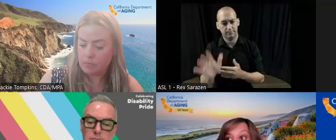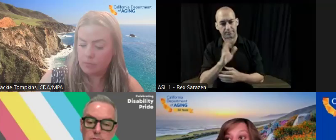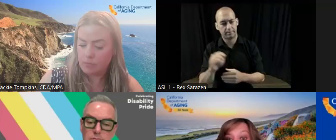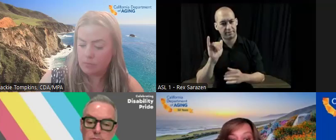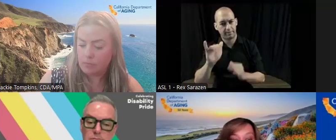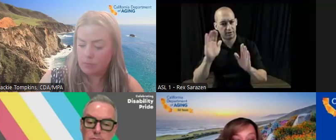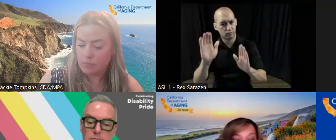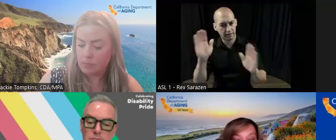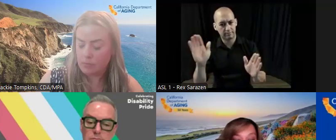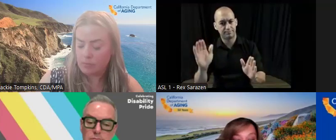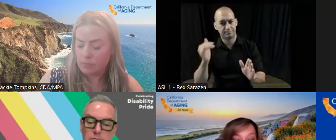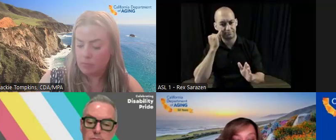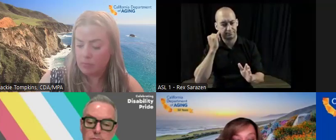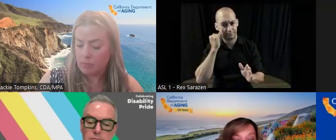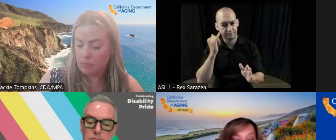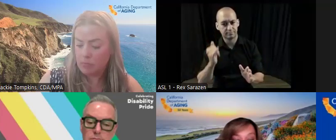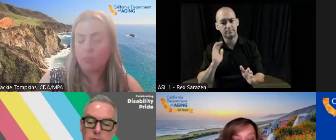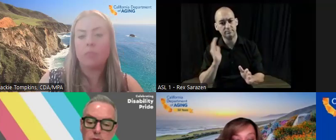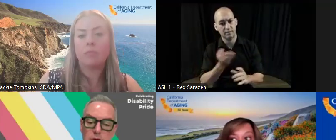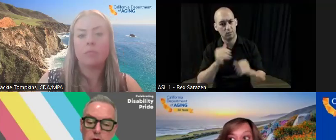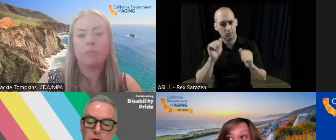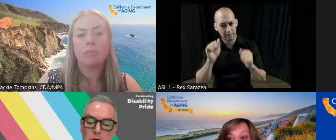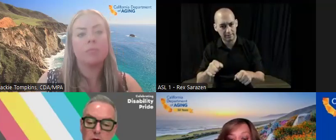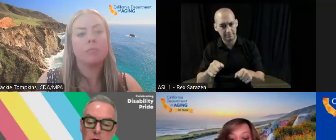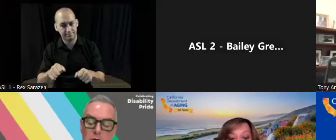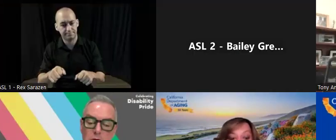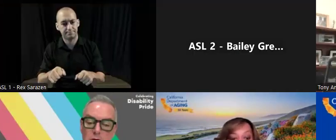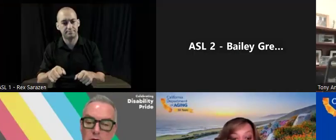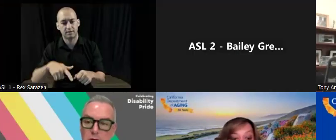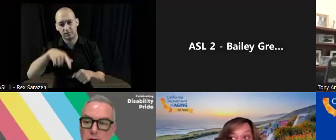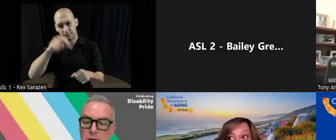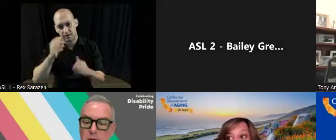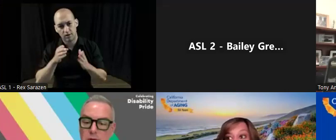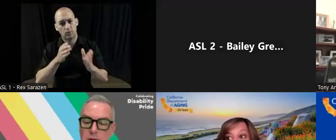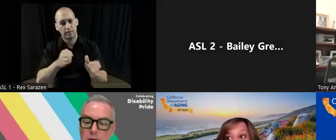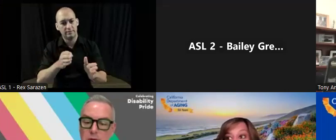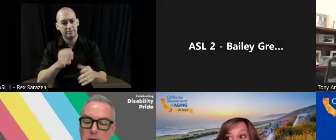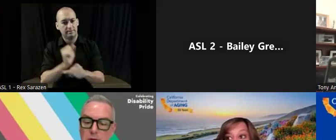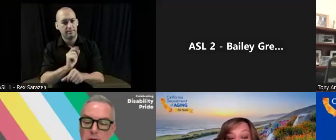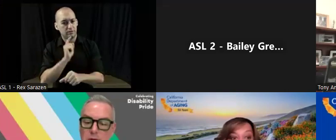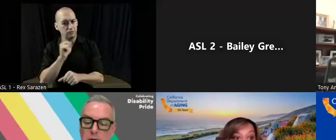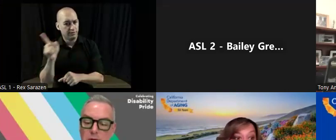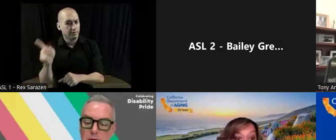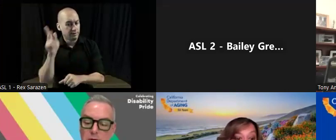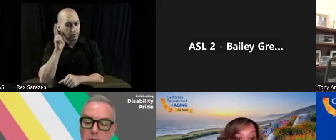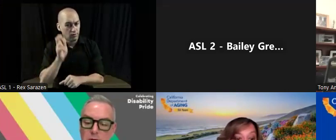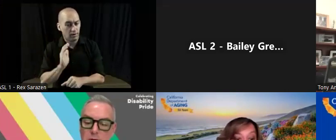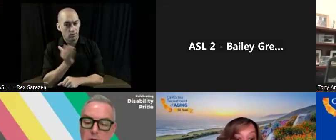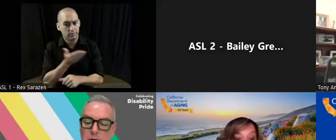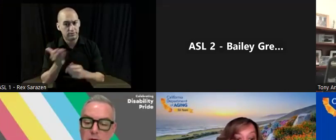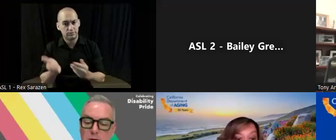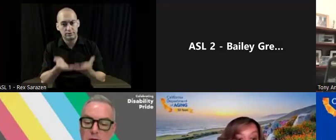if, we could somehow find ways to make sure that he heard our suggestions,